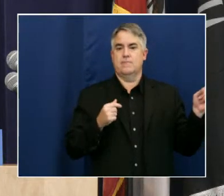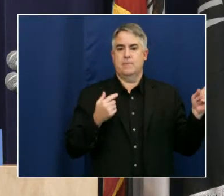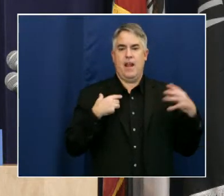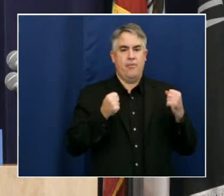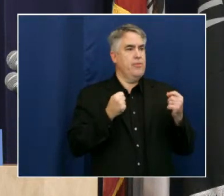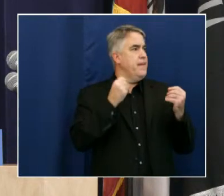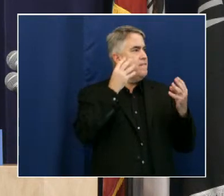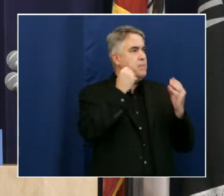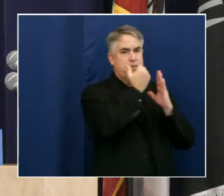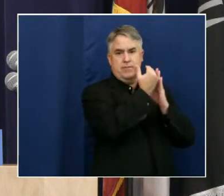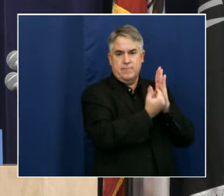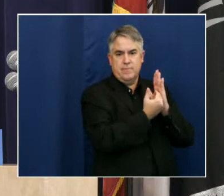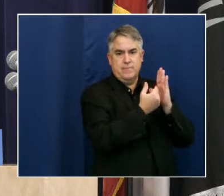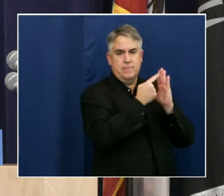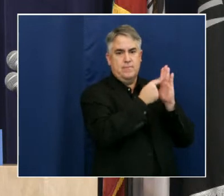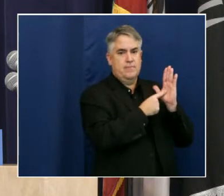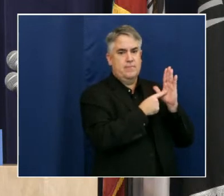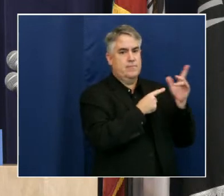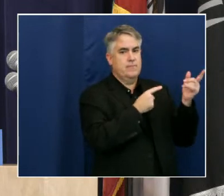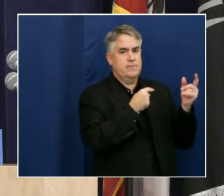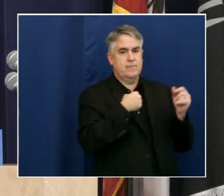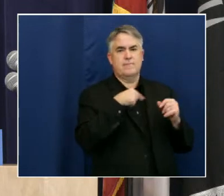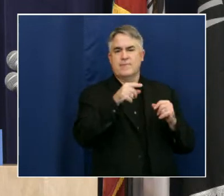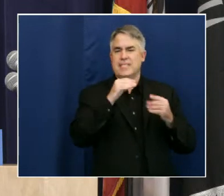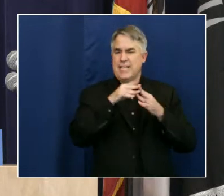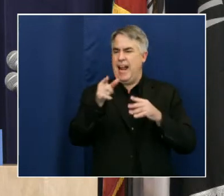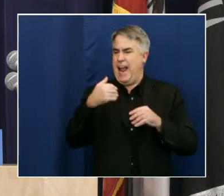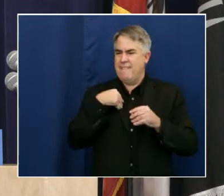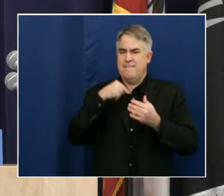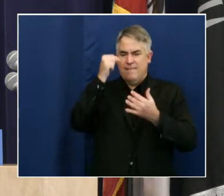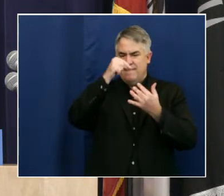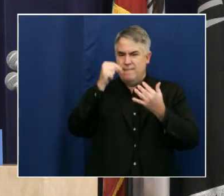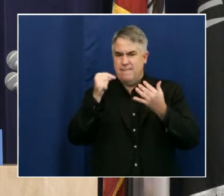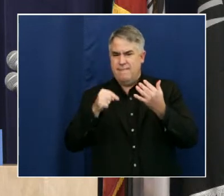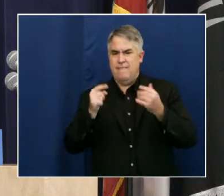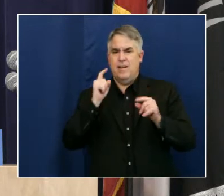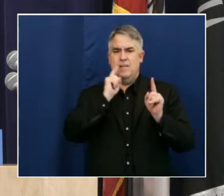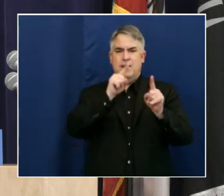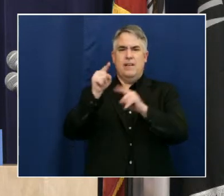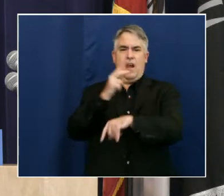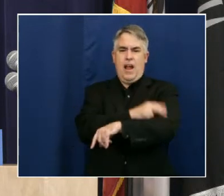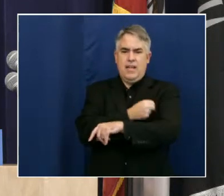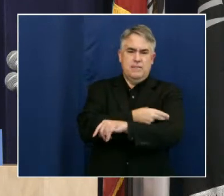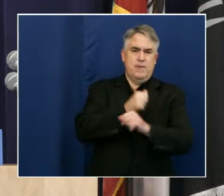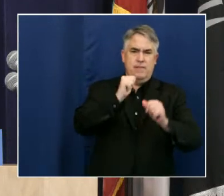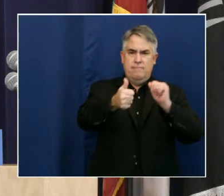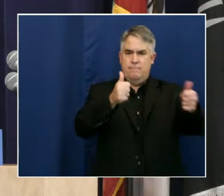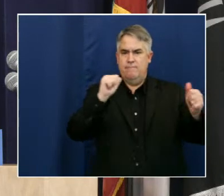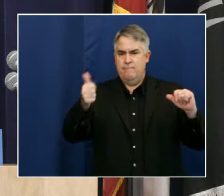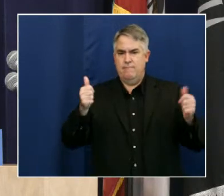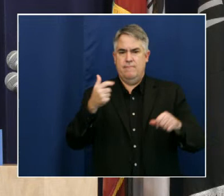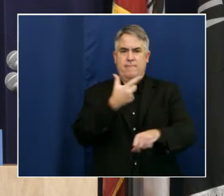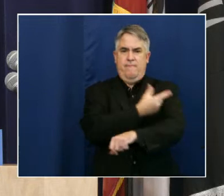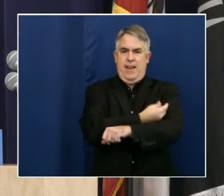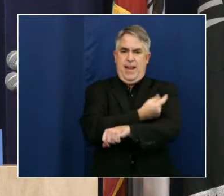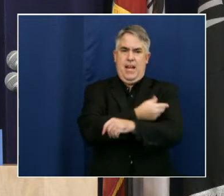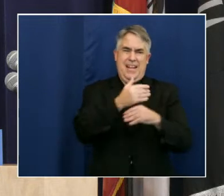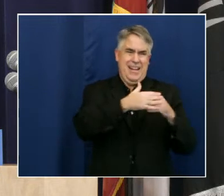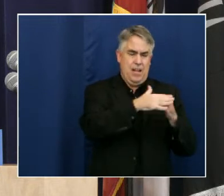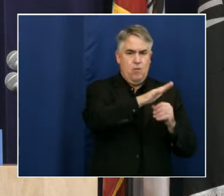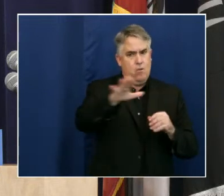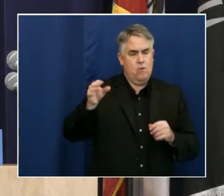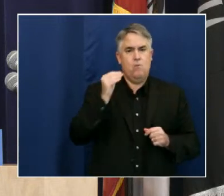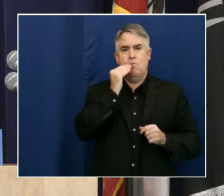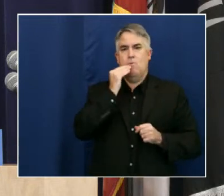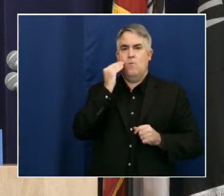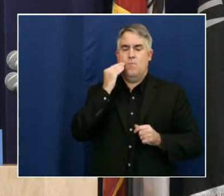code, and we're going to address that as we're deciding where our vaccine pots are going to be located. Taking a unified regional approach is key to all of